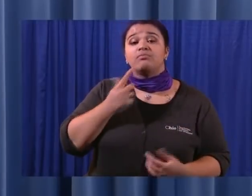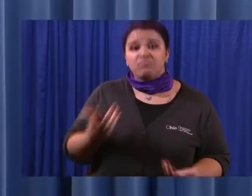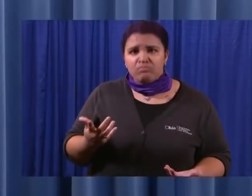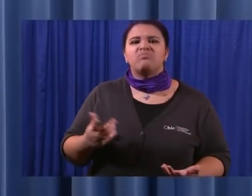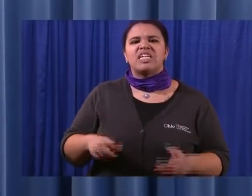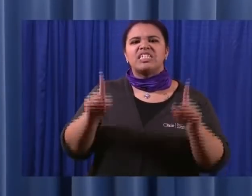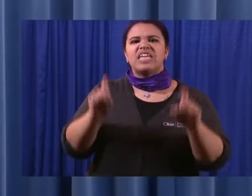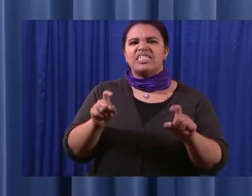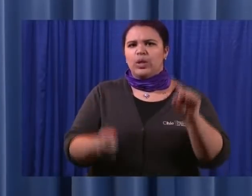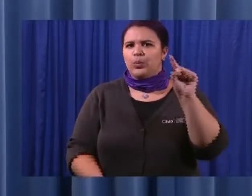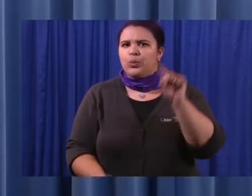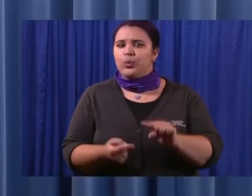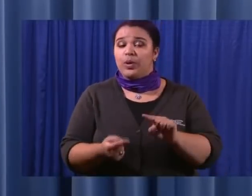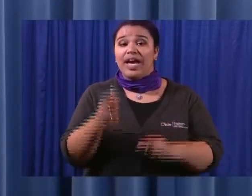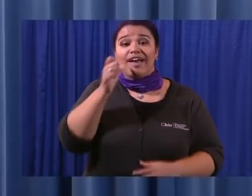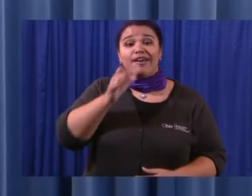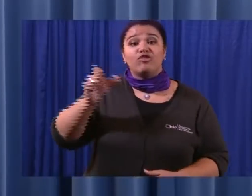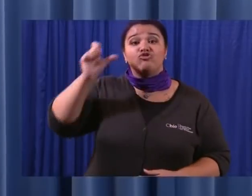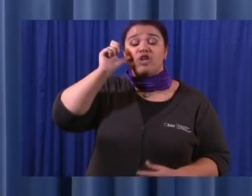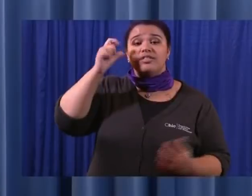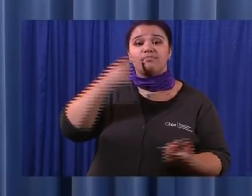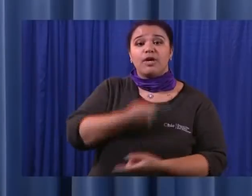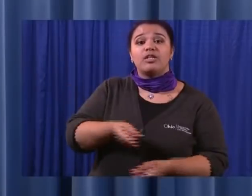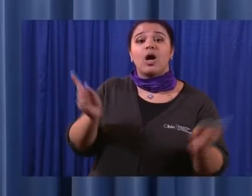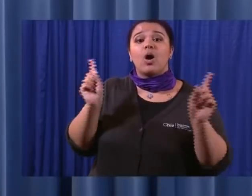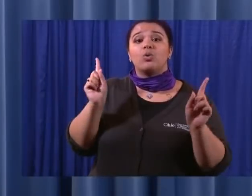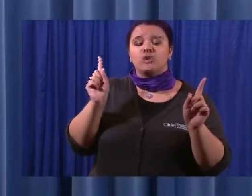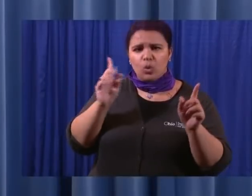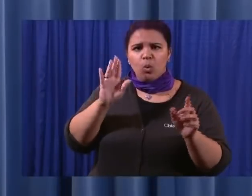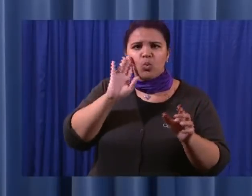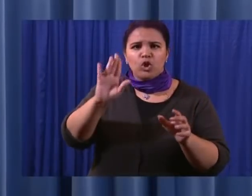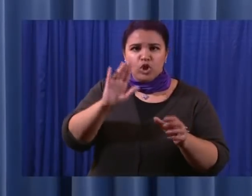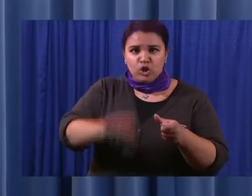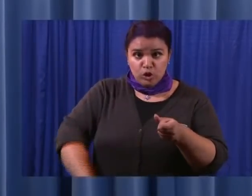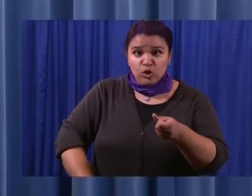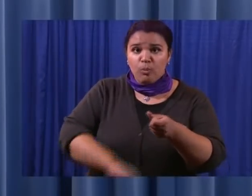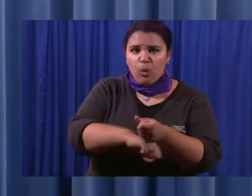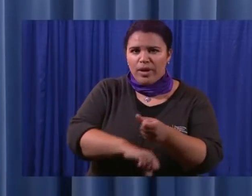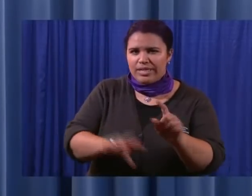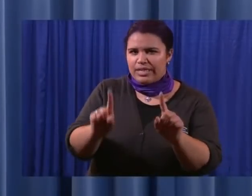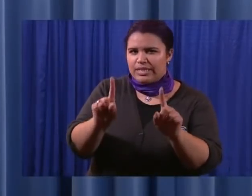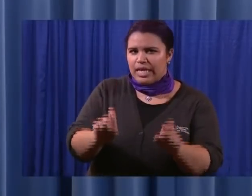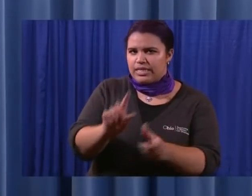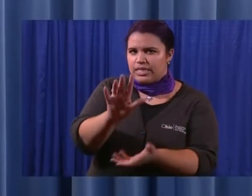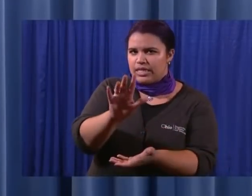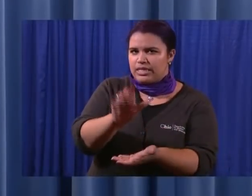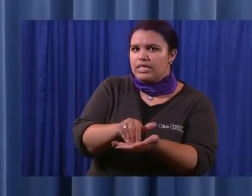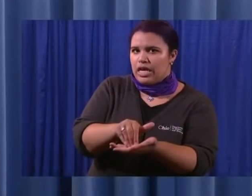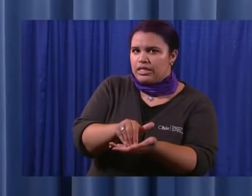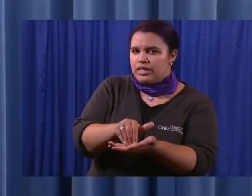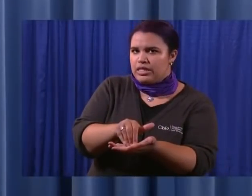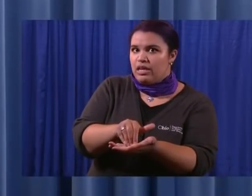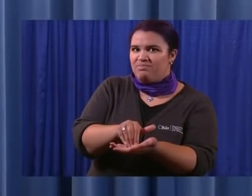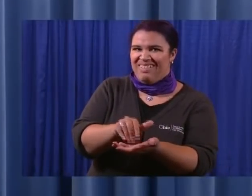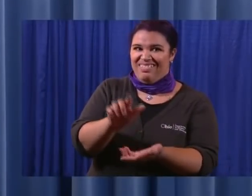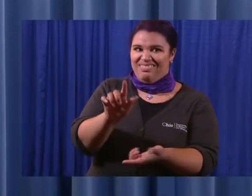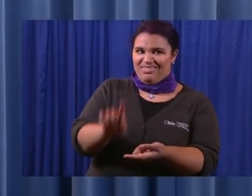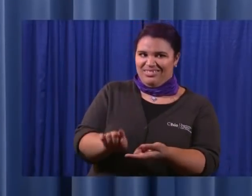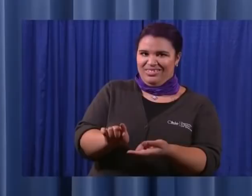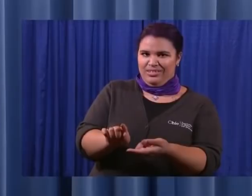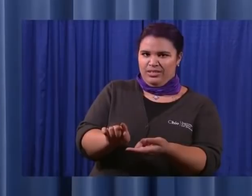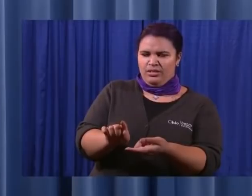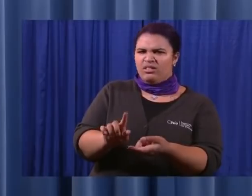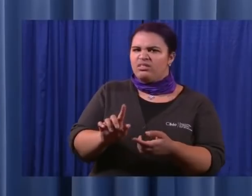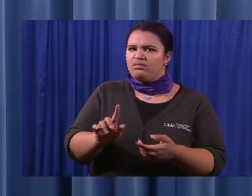end federal funding to support coronavirus testing sites. I understand that that doesn't necessarily impact us, but testing is one